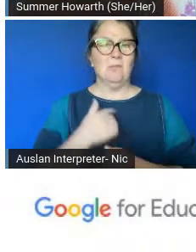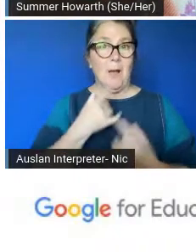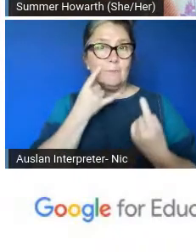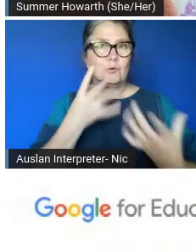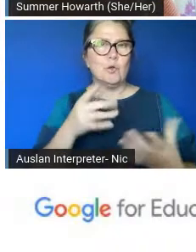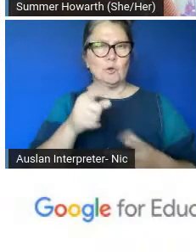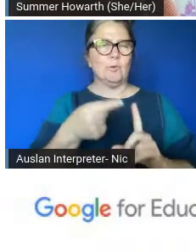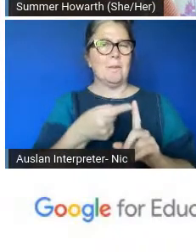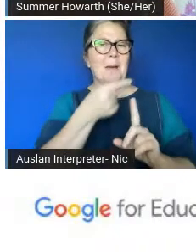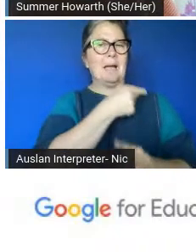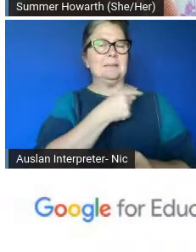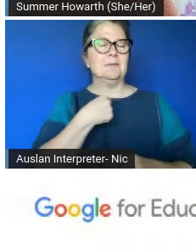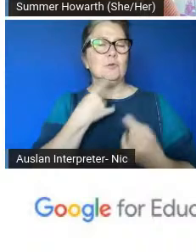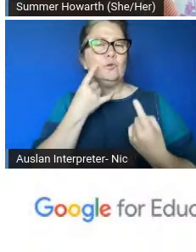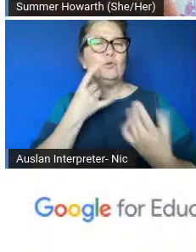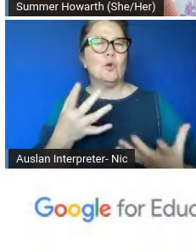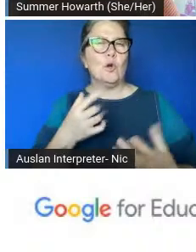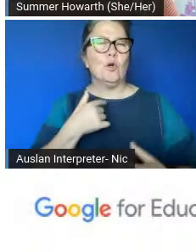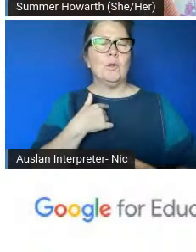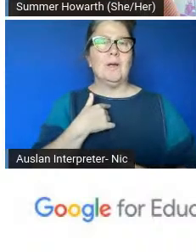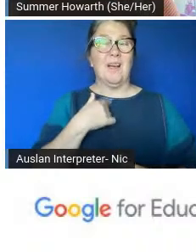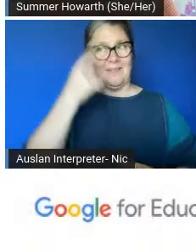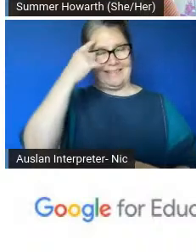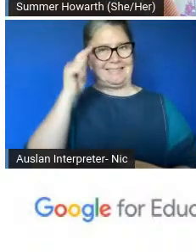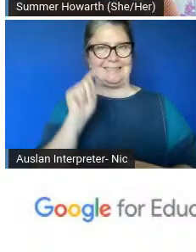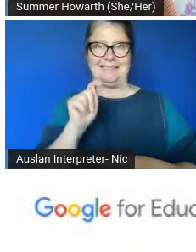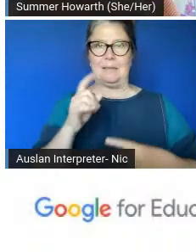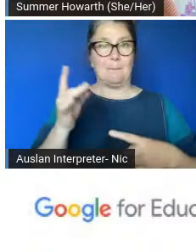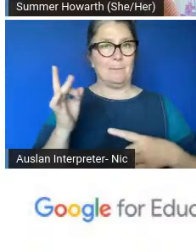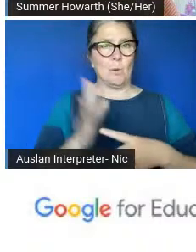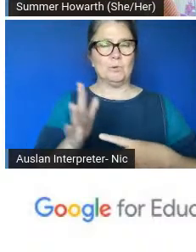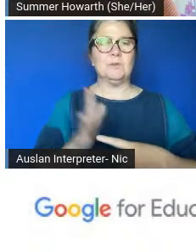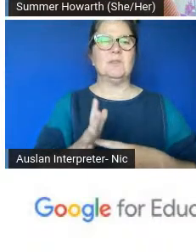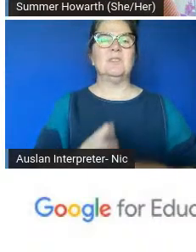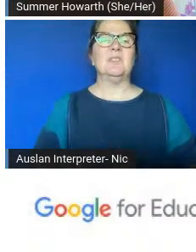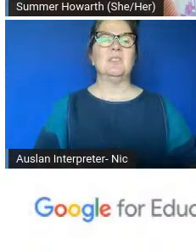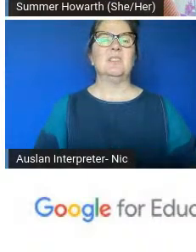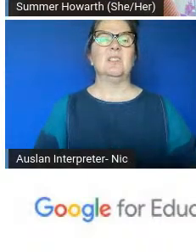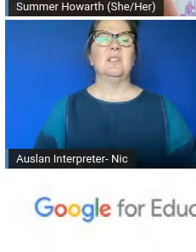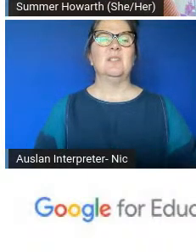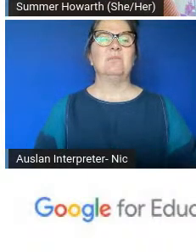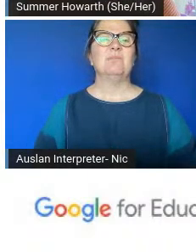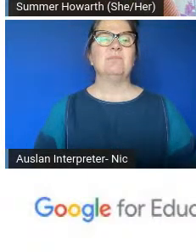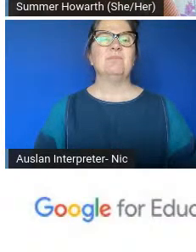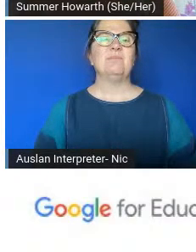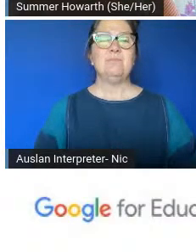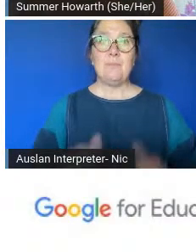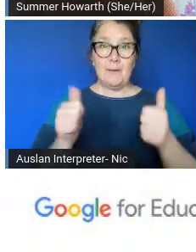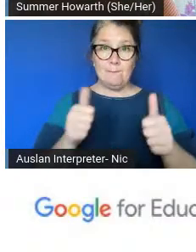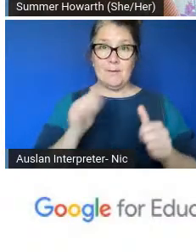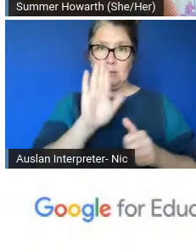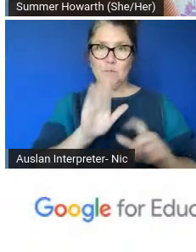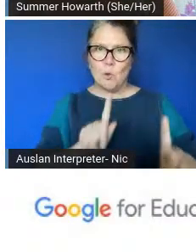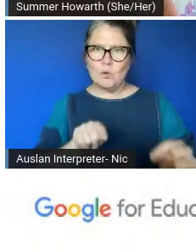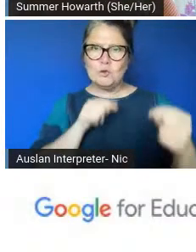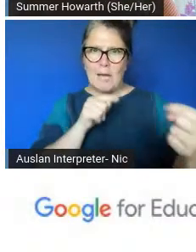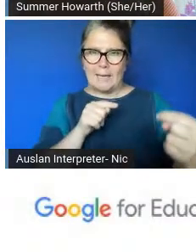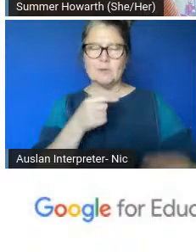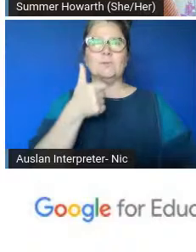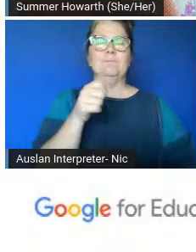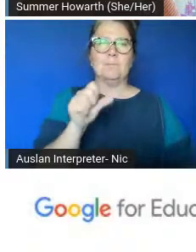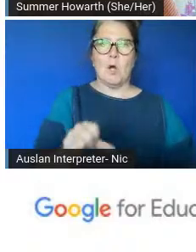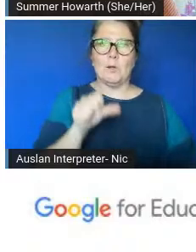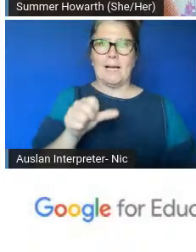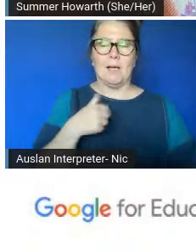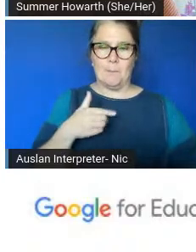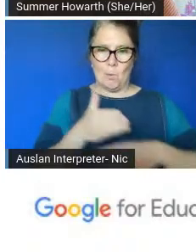going to repeat this bit because I think it's so important. Is like, complete your challenge statement. Okay, I'm working on my challenge statement. It happens to be